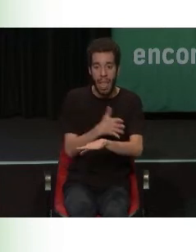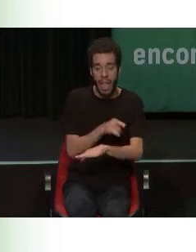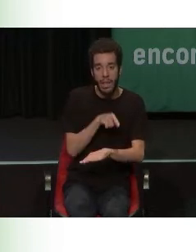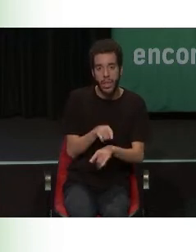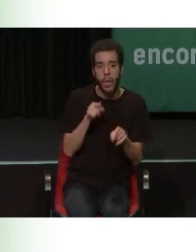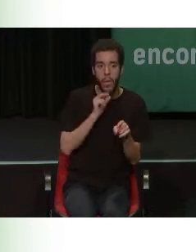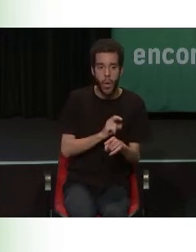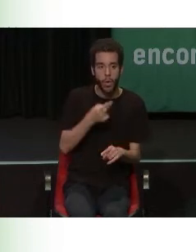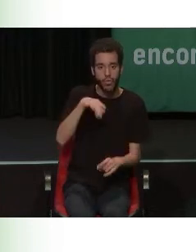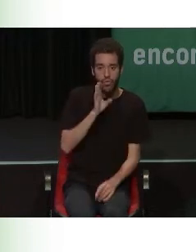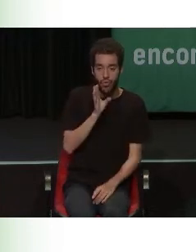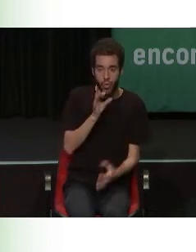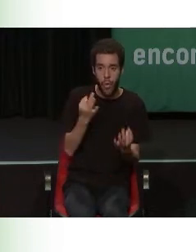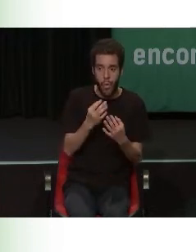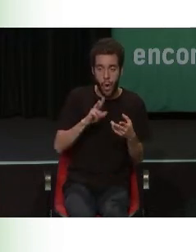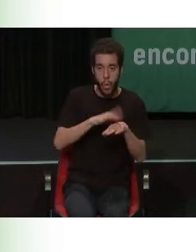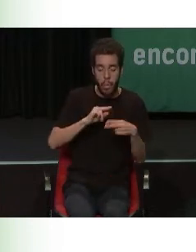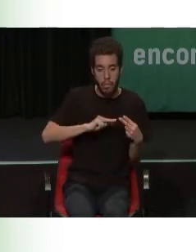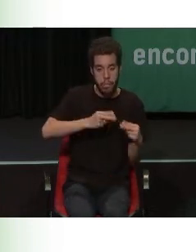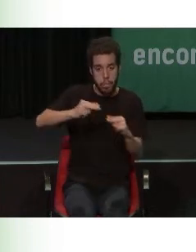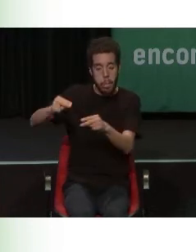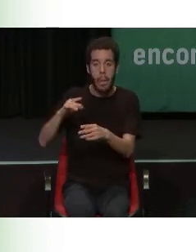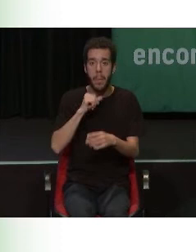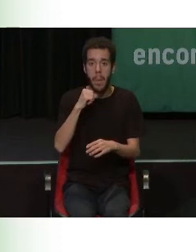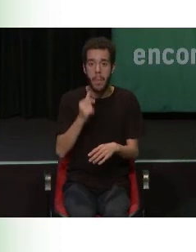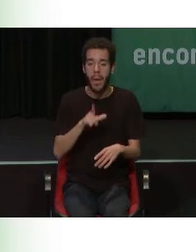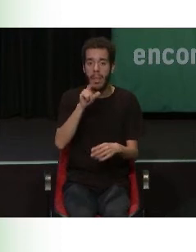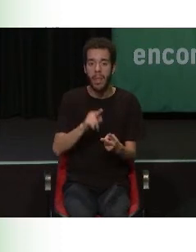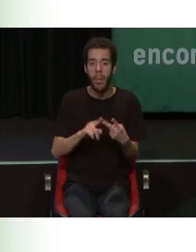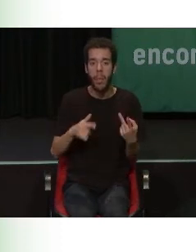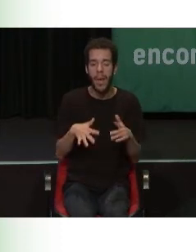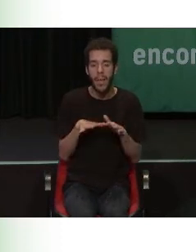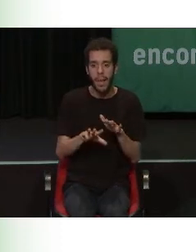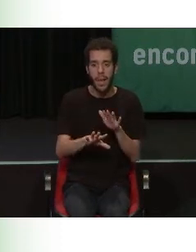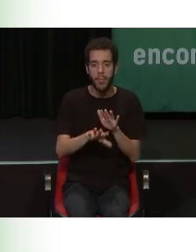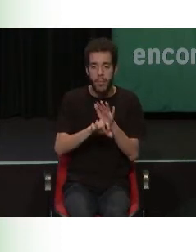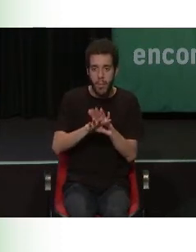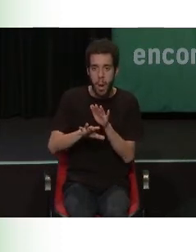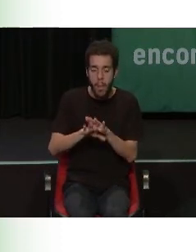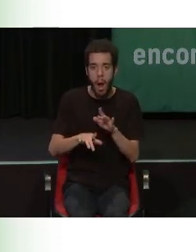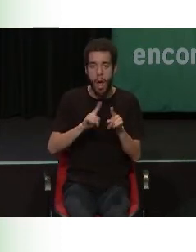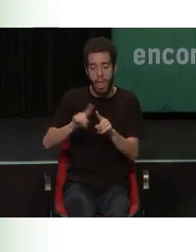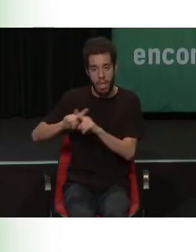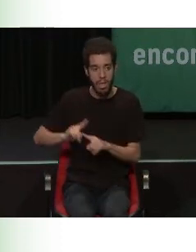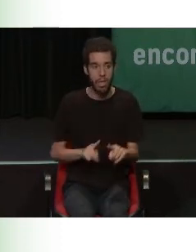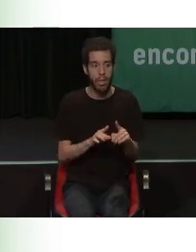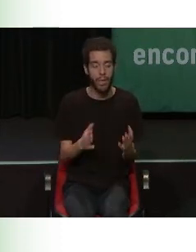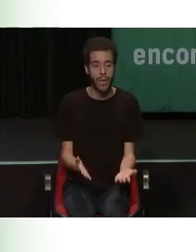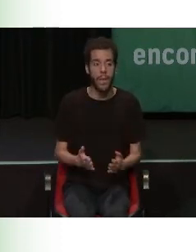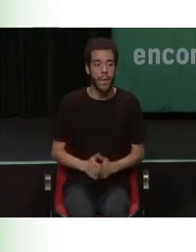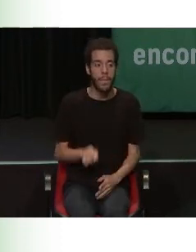have IL-7 receptor mutation, we have induction of IL-7 receptor mediated signaling. But